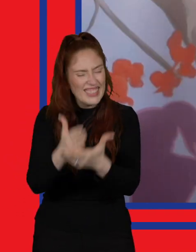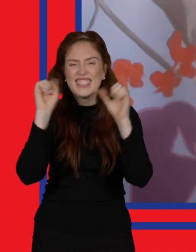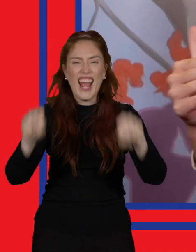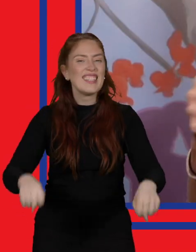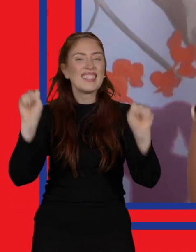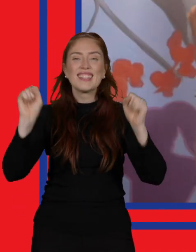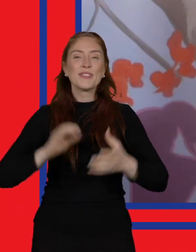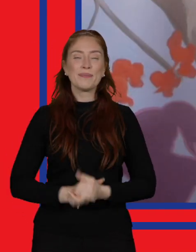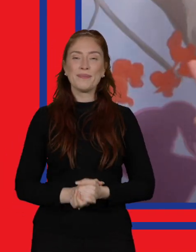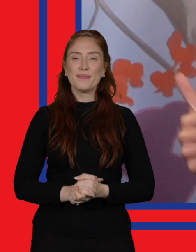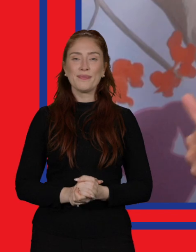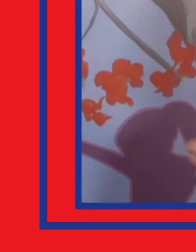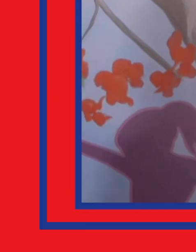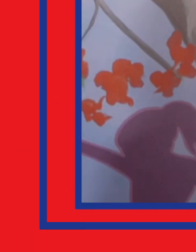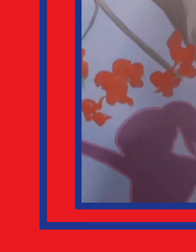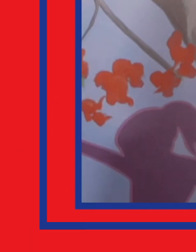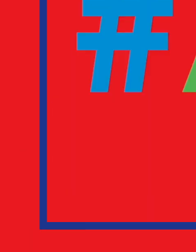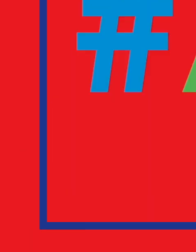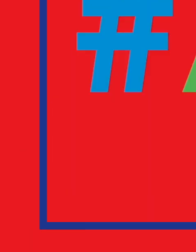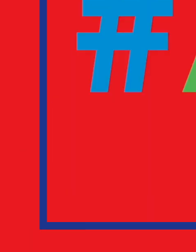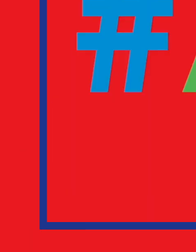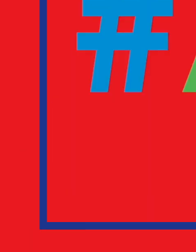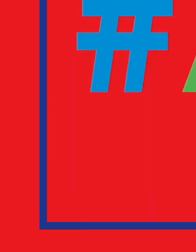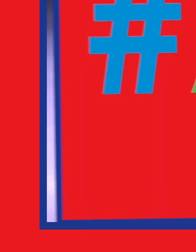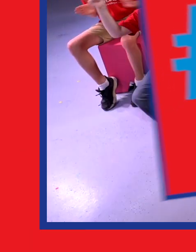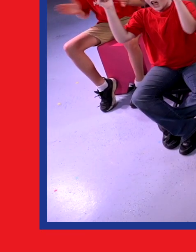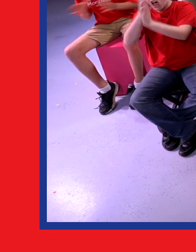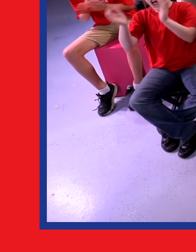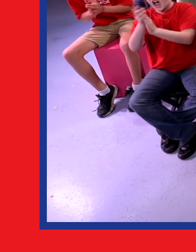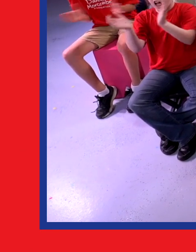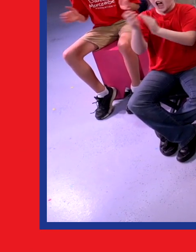Yes, absolutely.